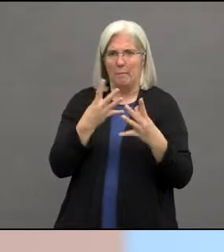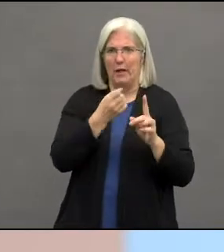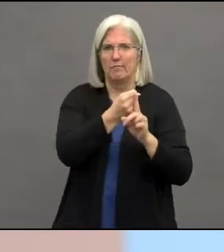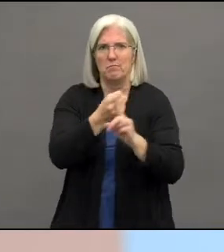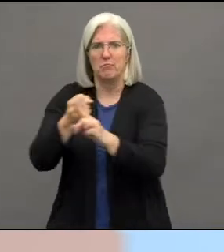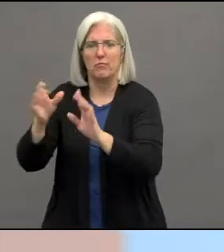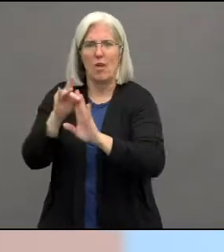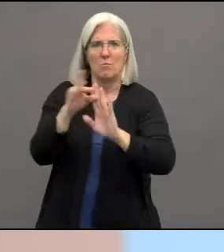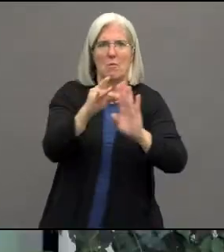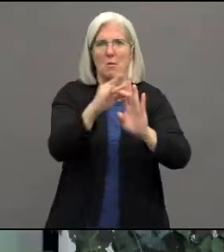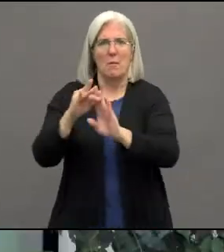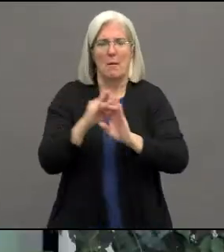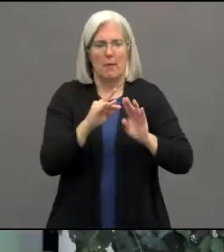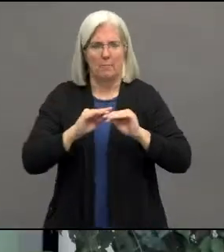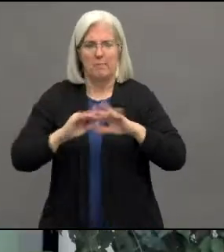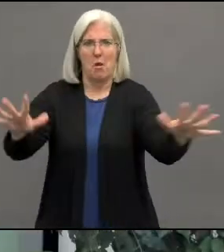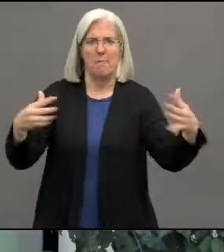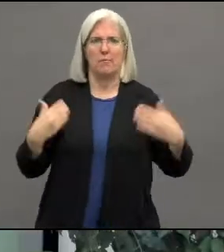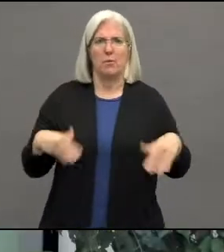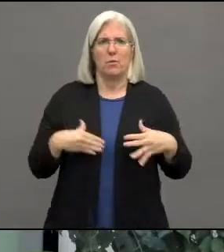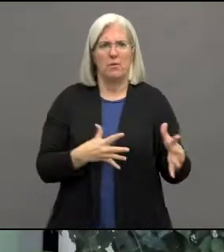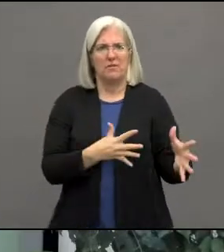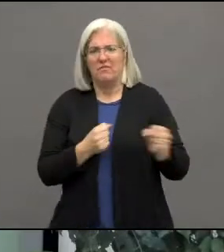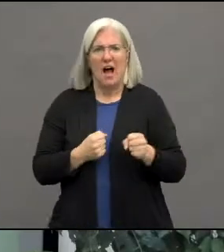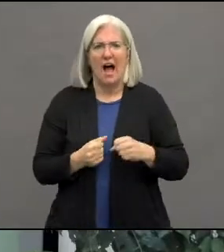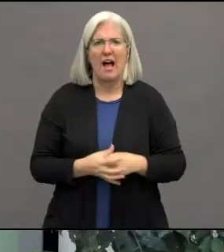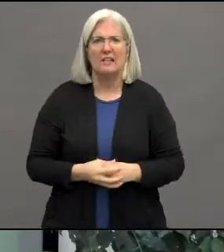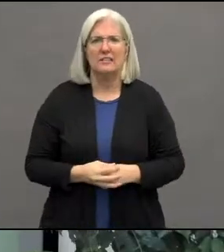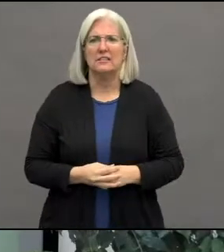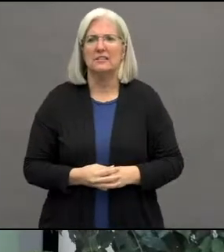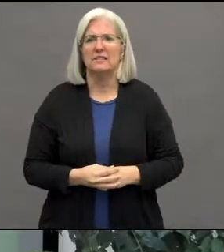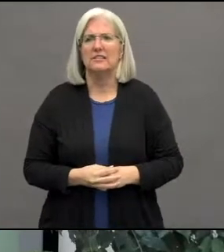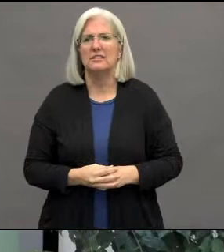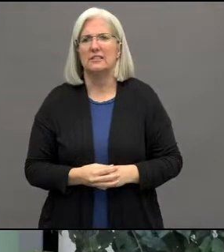fast. So tell me, what does it mean to